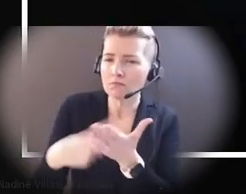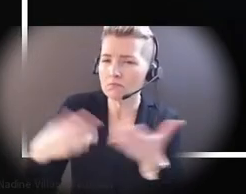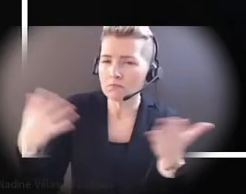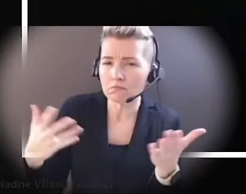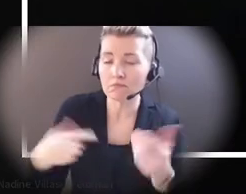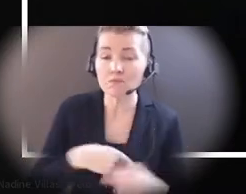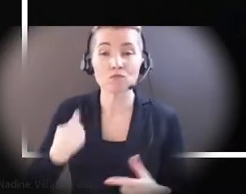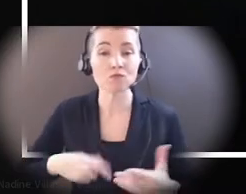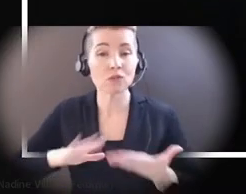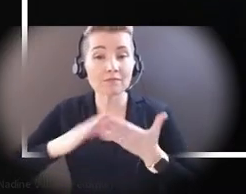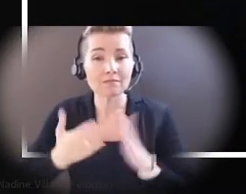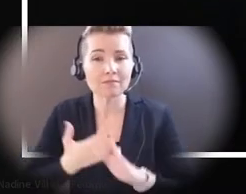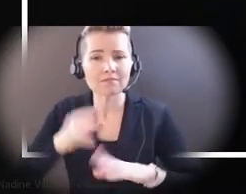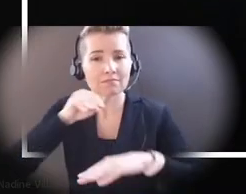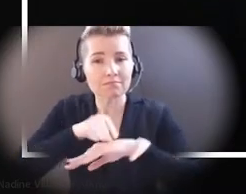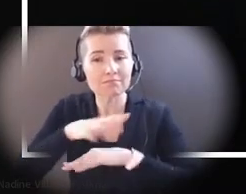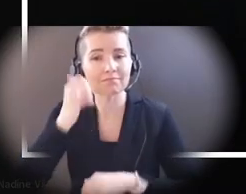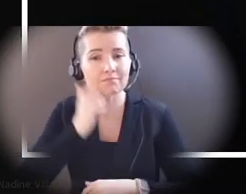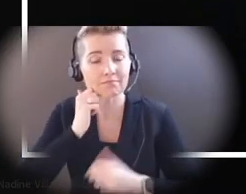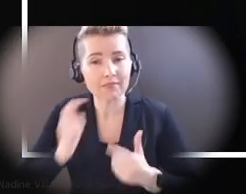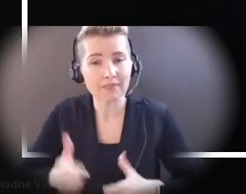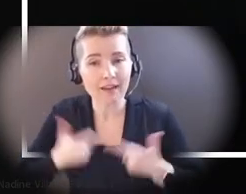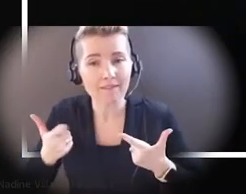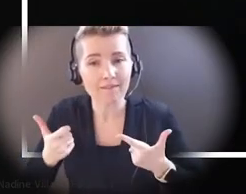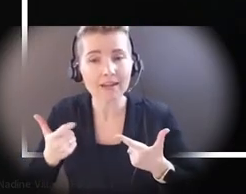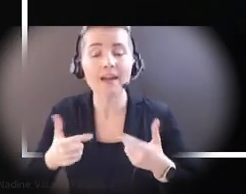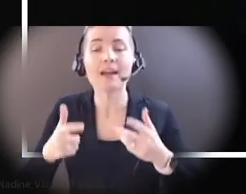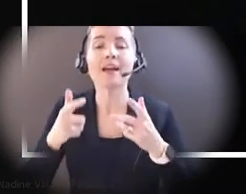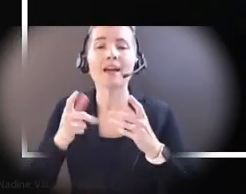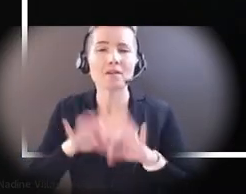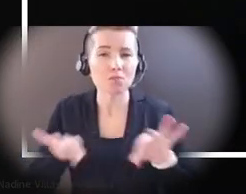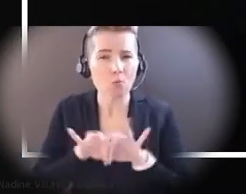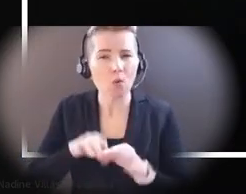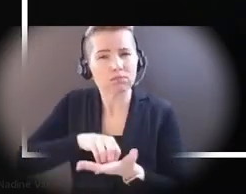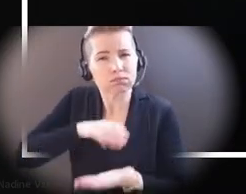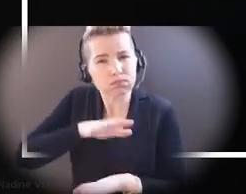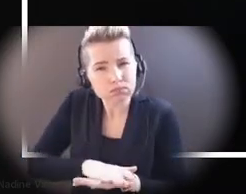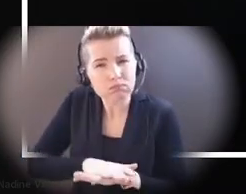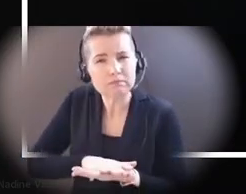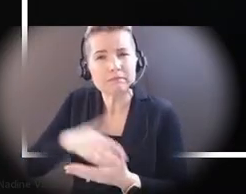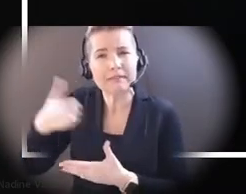in our everyday life and the importance of archiving Asian Canadian stories.